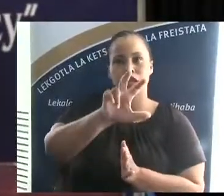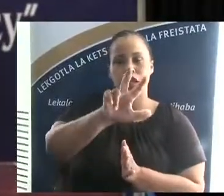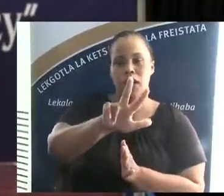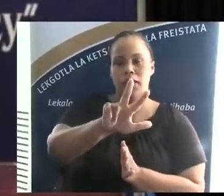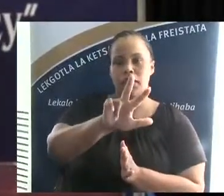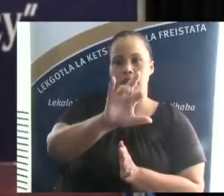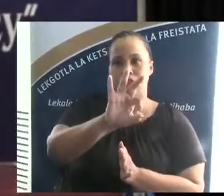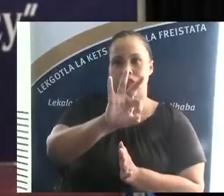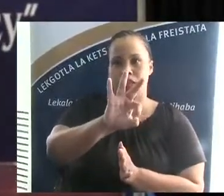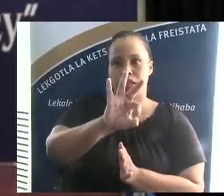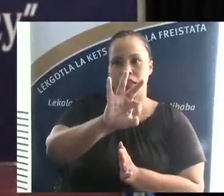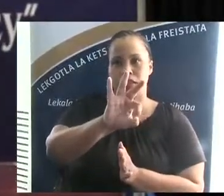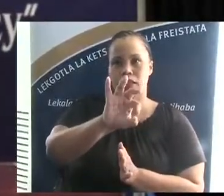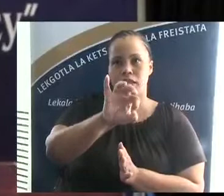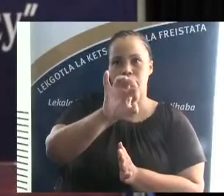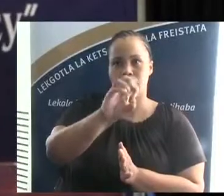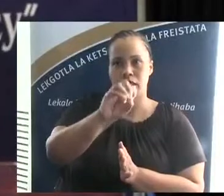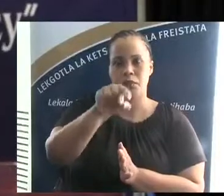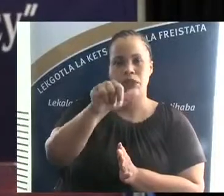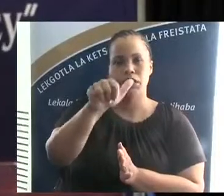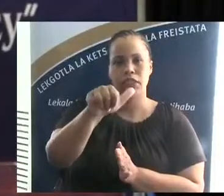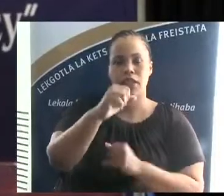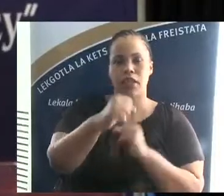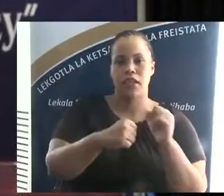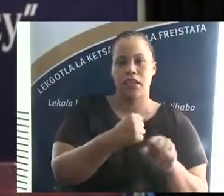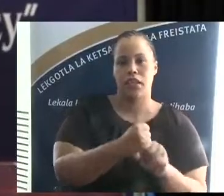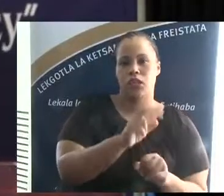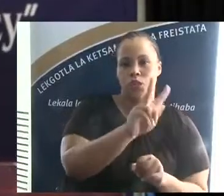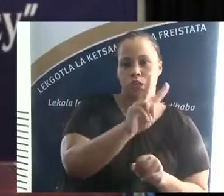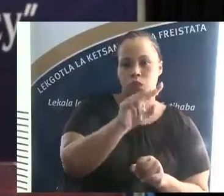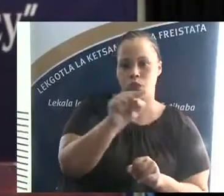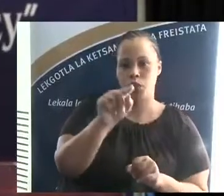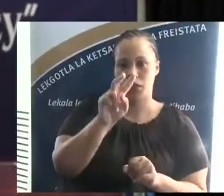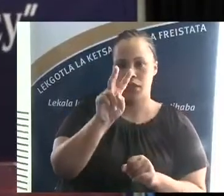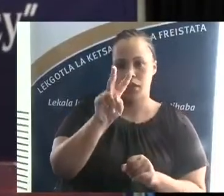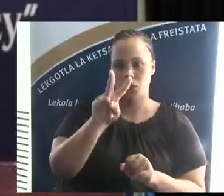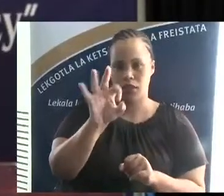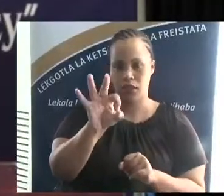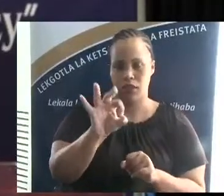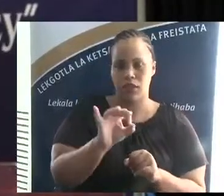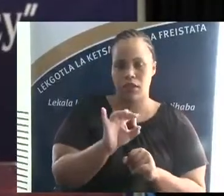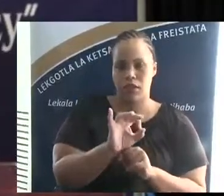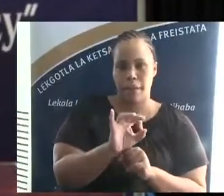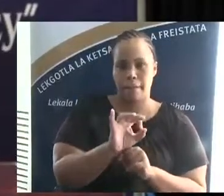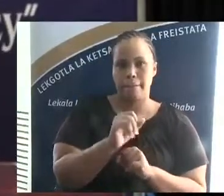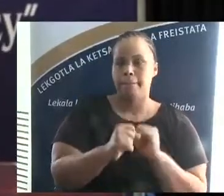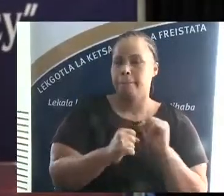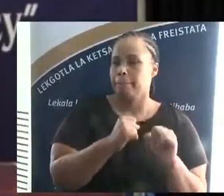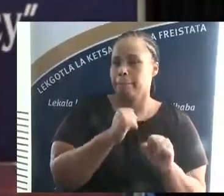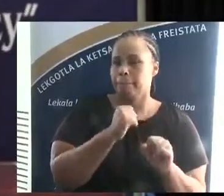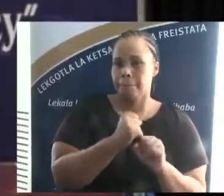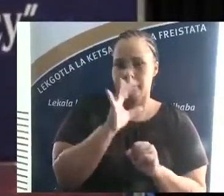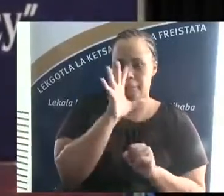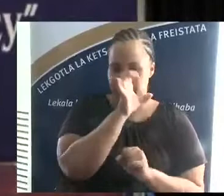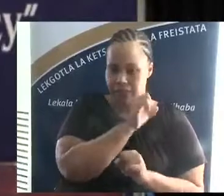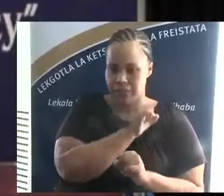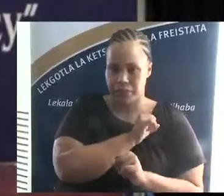830.6 million in 22-23, 803.7 million in 23-24,